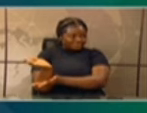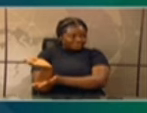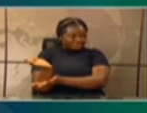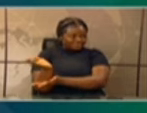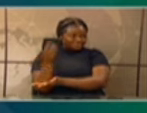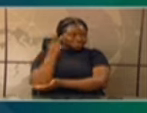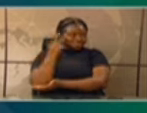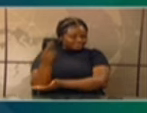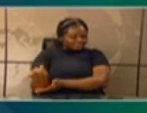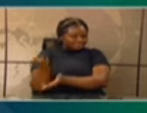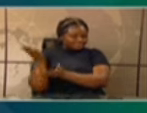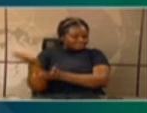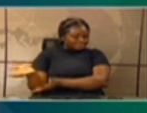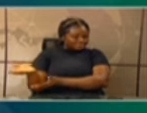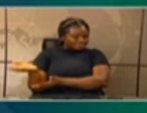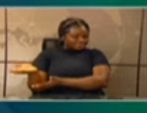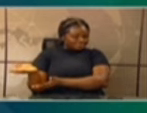What are you doing? Eh?